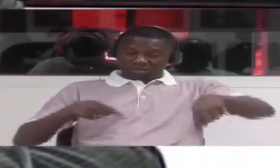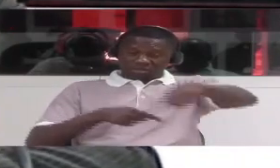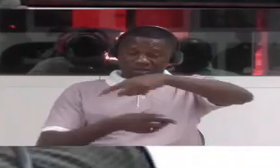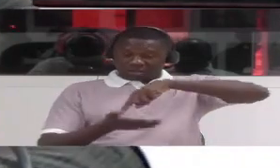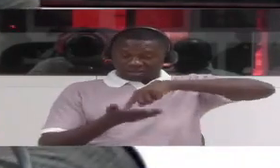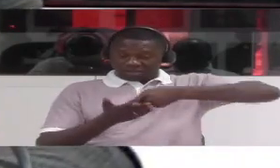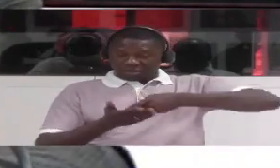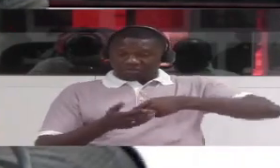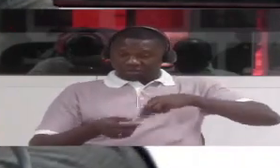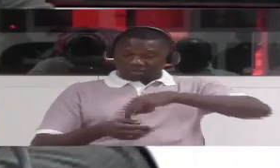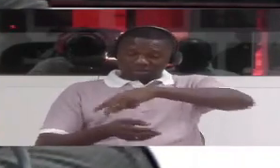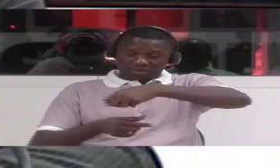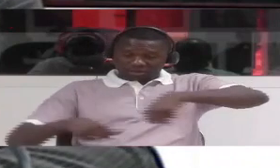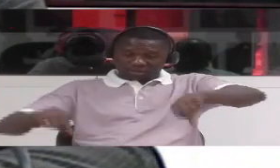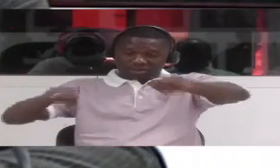saw